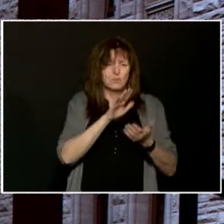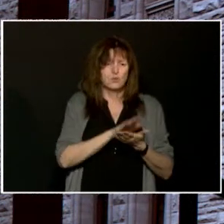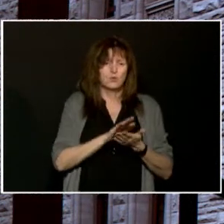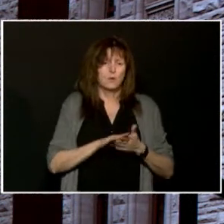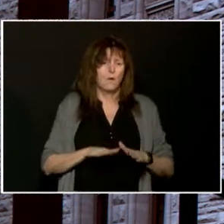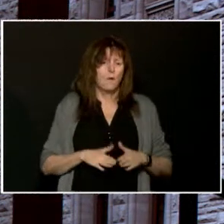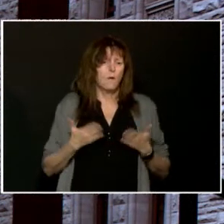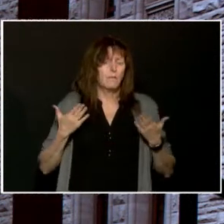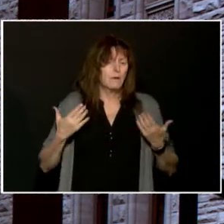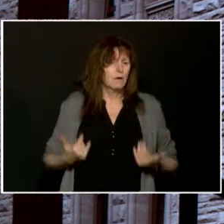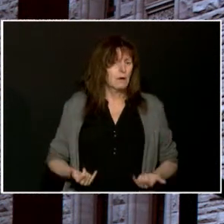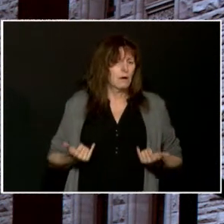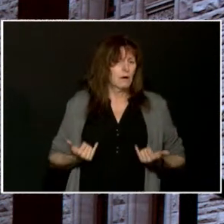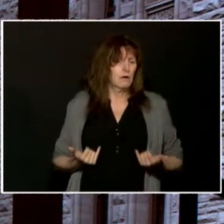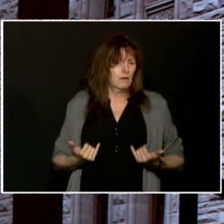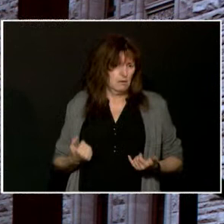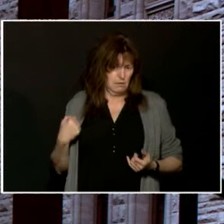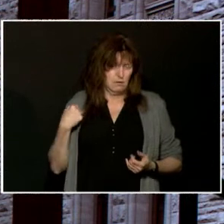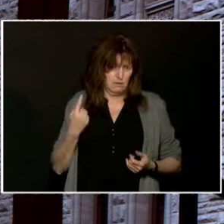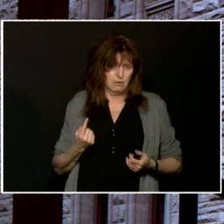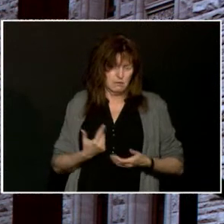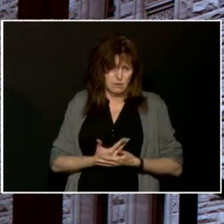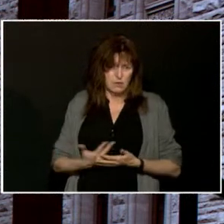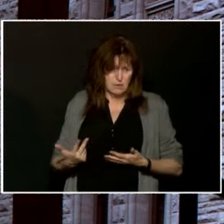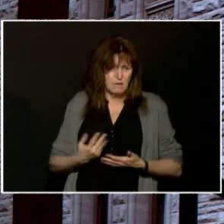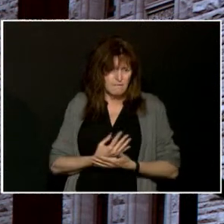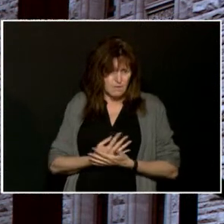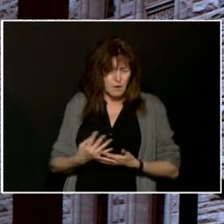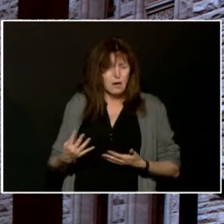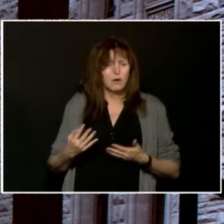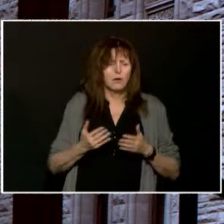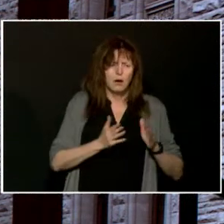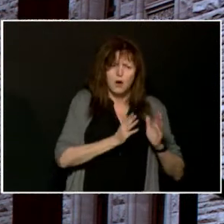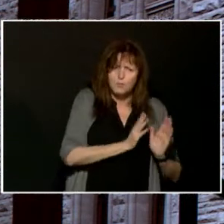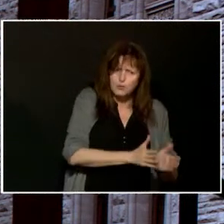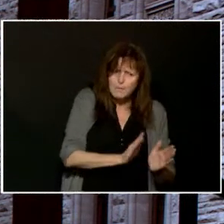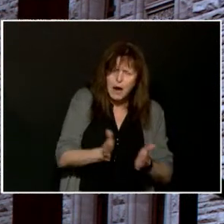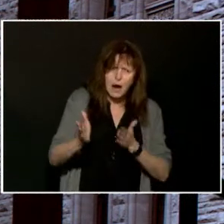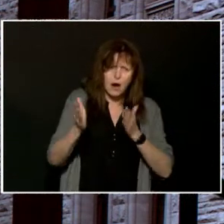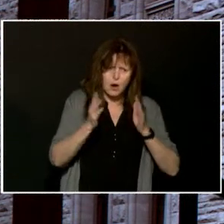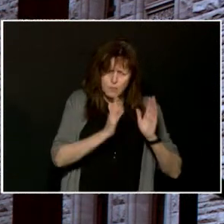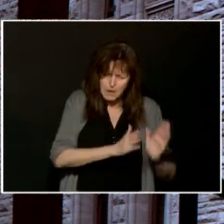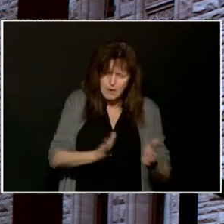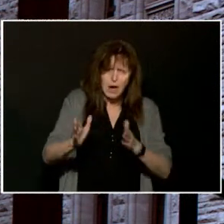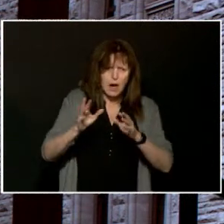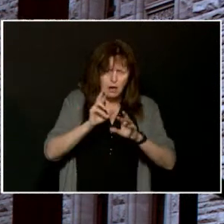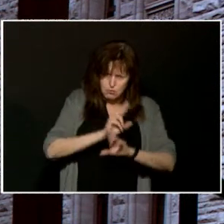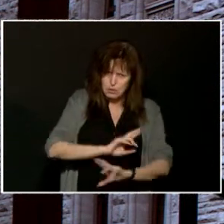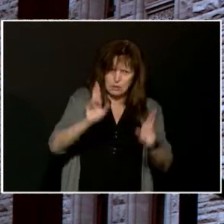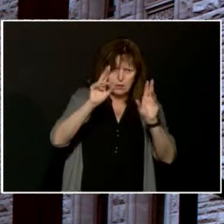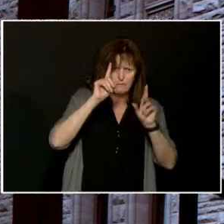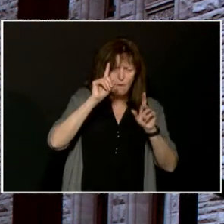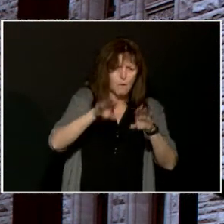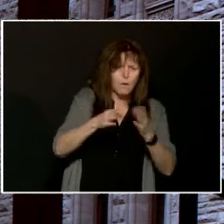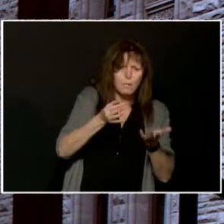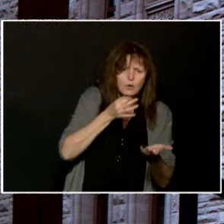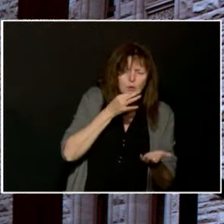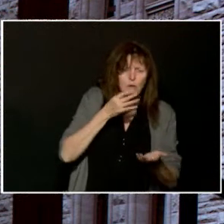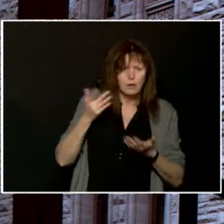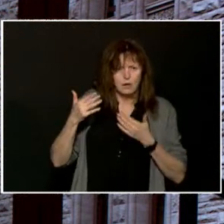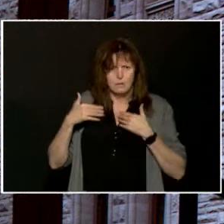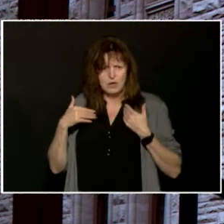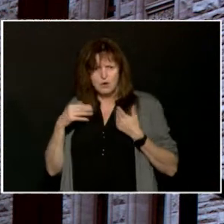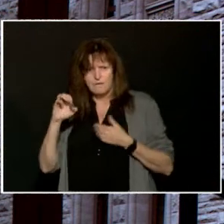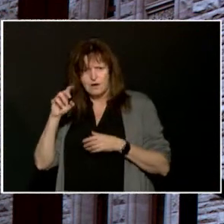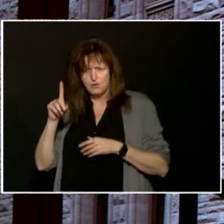at least 3 to 4 weeks to get ready for it. And we've had consultation with the Ministry of Education. We've had consultation with